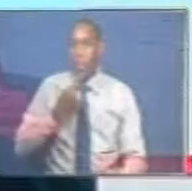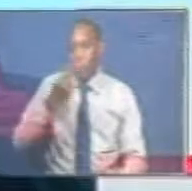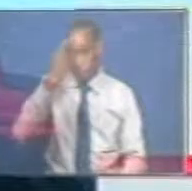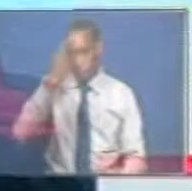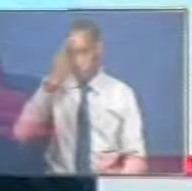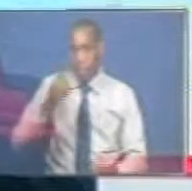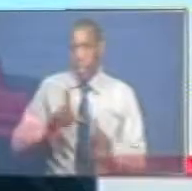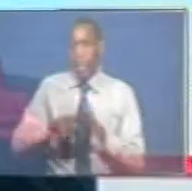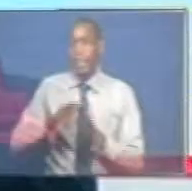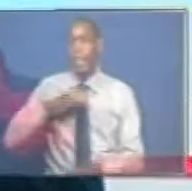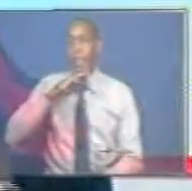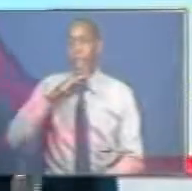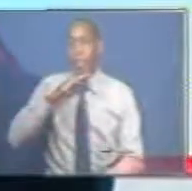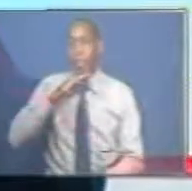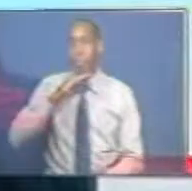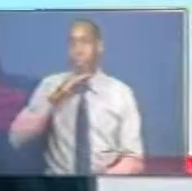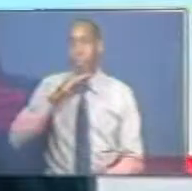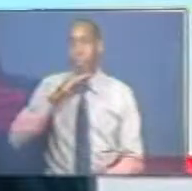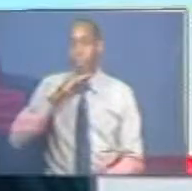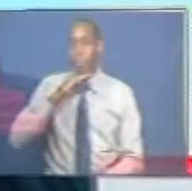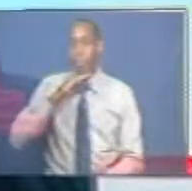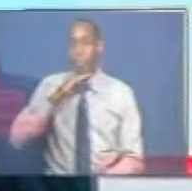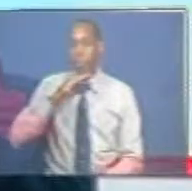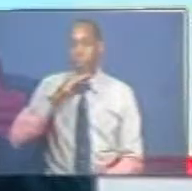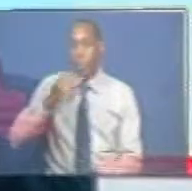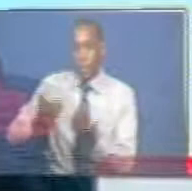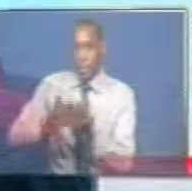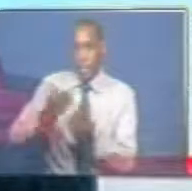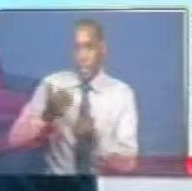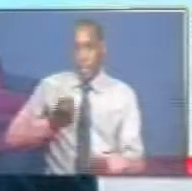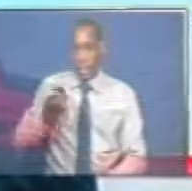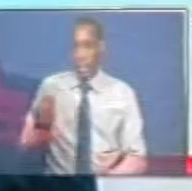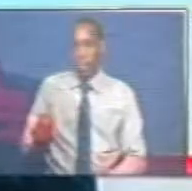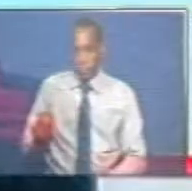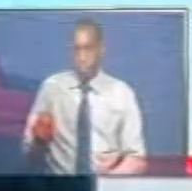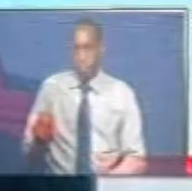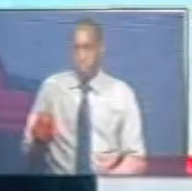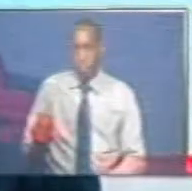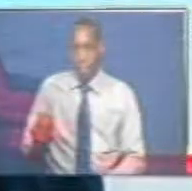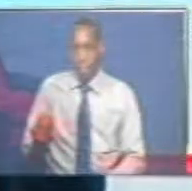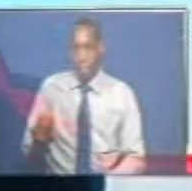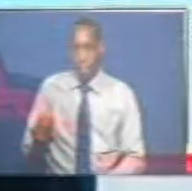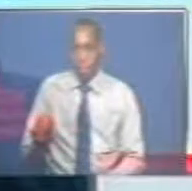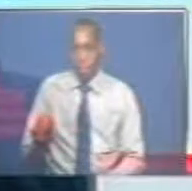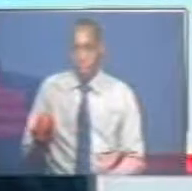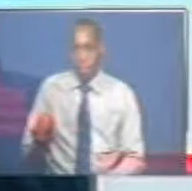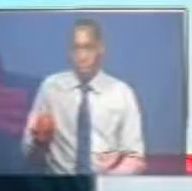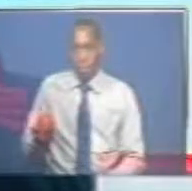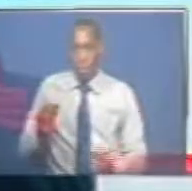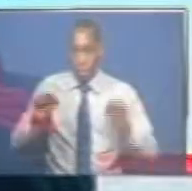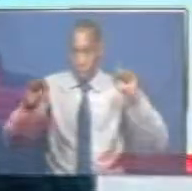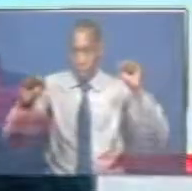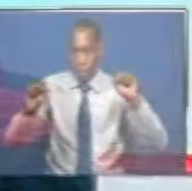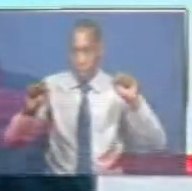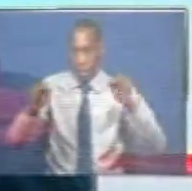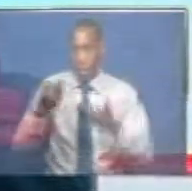she passed on. So we took over the care of the daughter that she left behind. So the funds that we collect